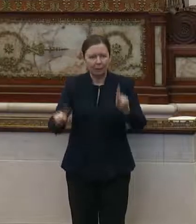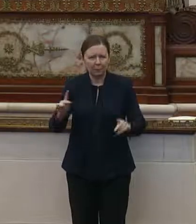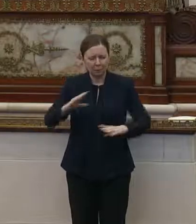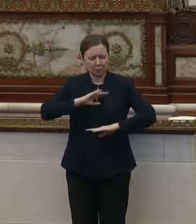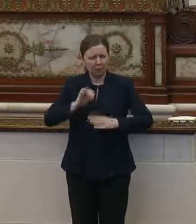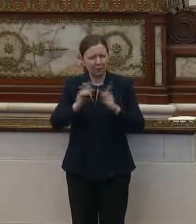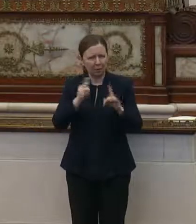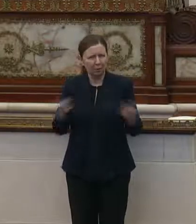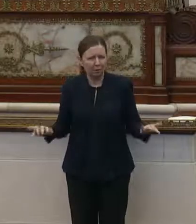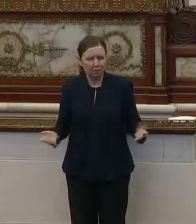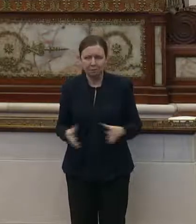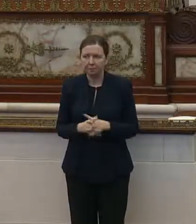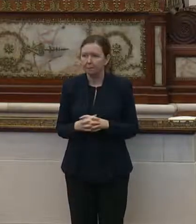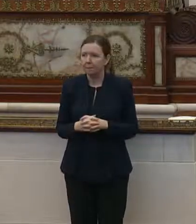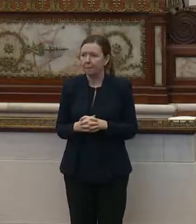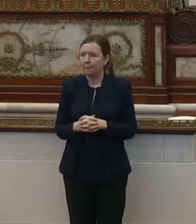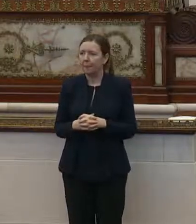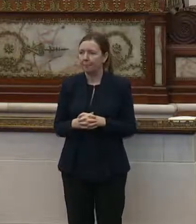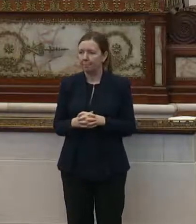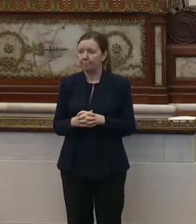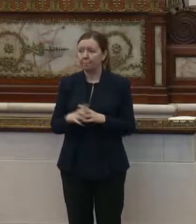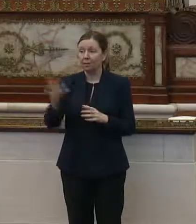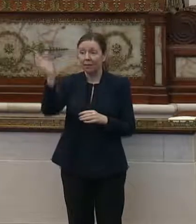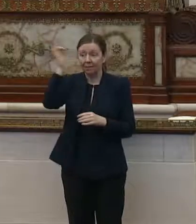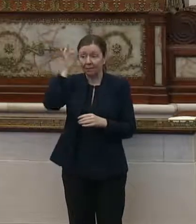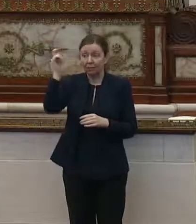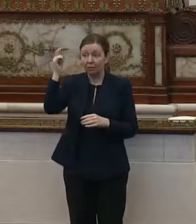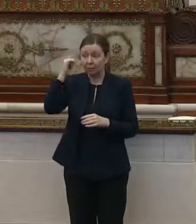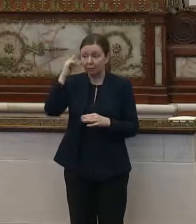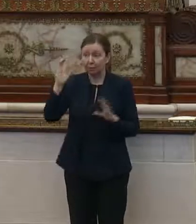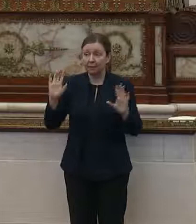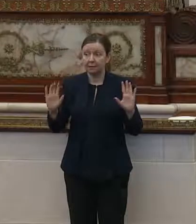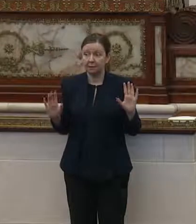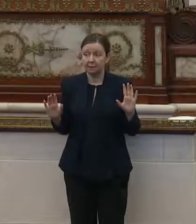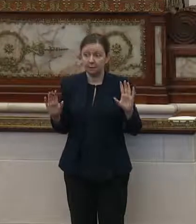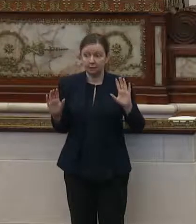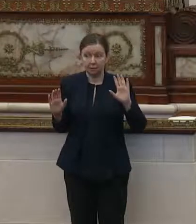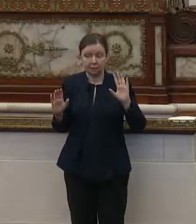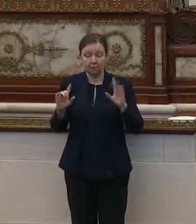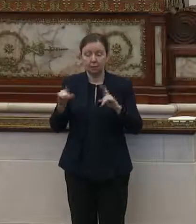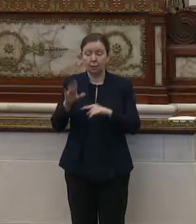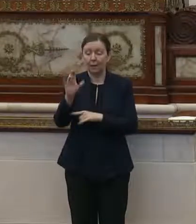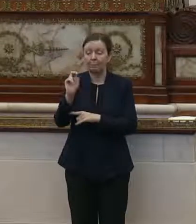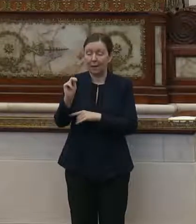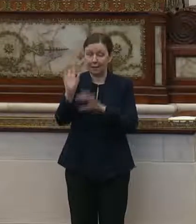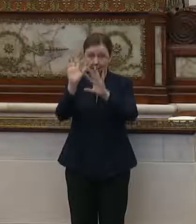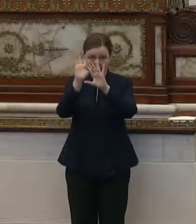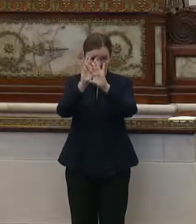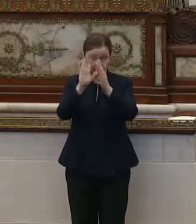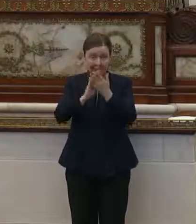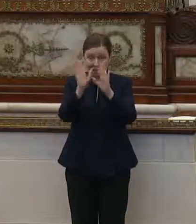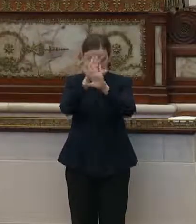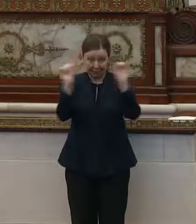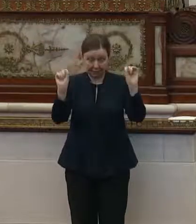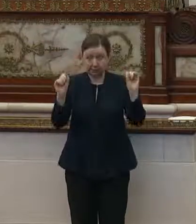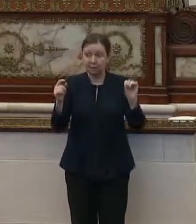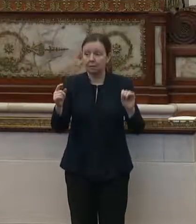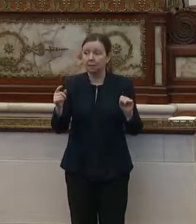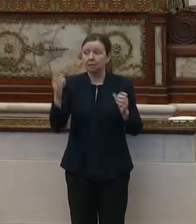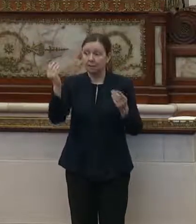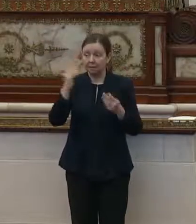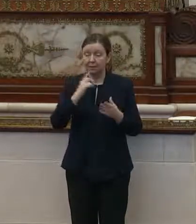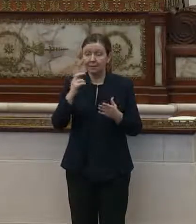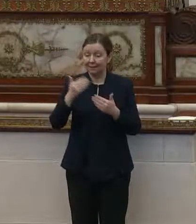that goal? So the federal government has, when the Biden administration came in, they told us in the next